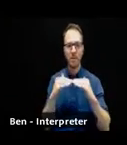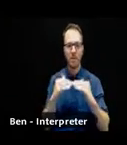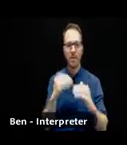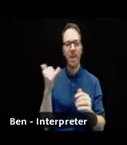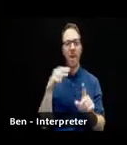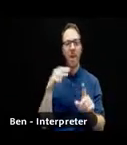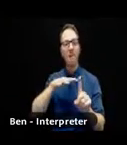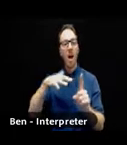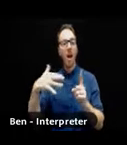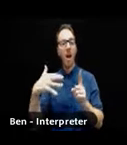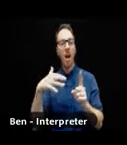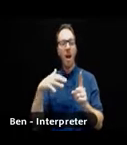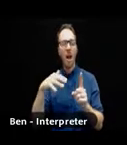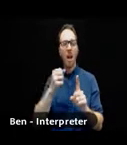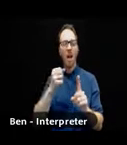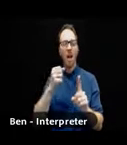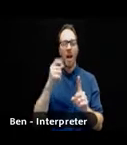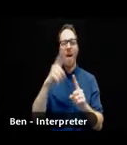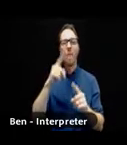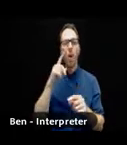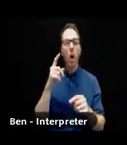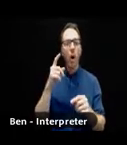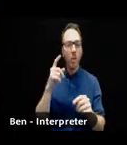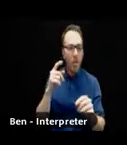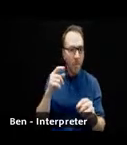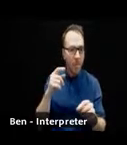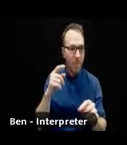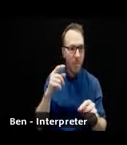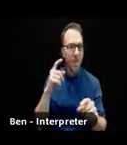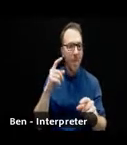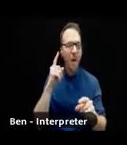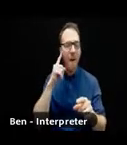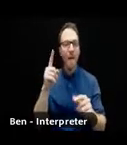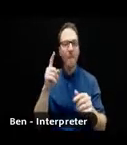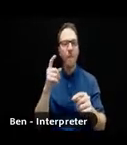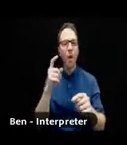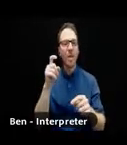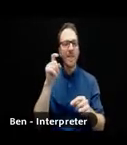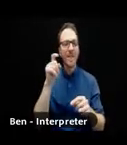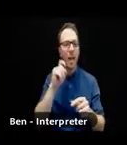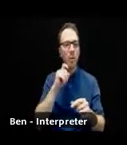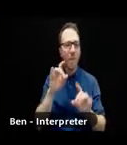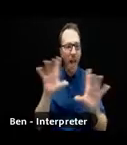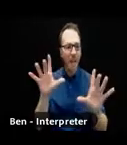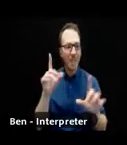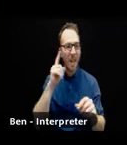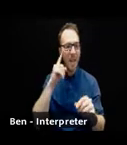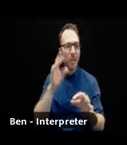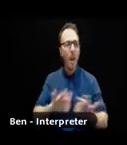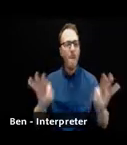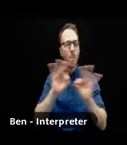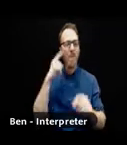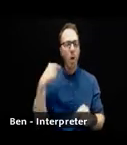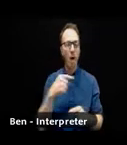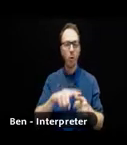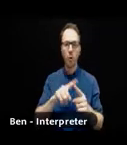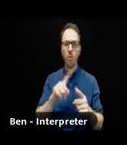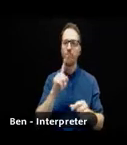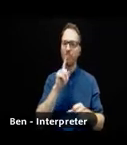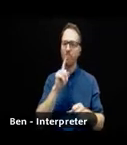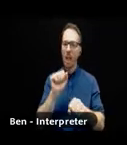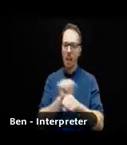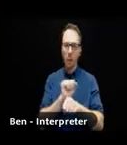sexual harm and intimate partner violence. And I think that it's important for us to legitimize those fears.